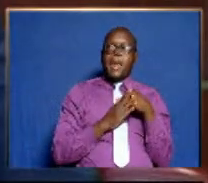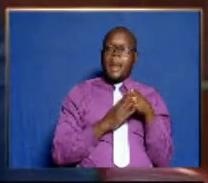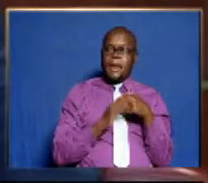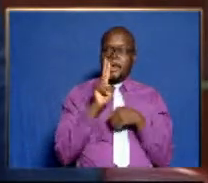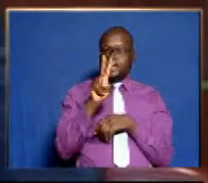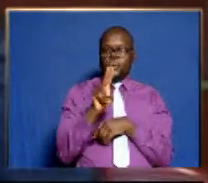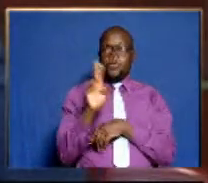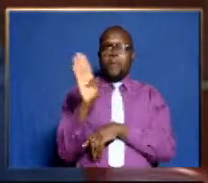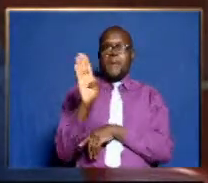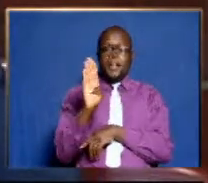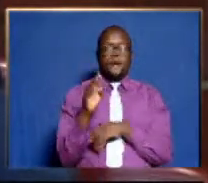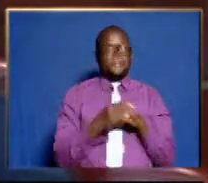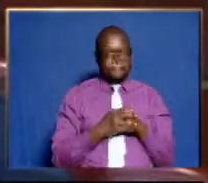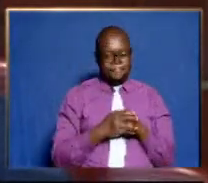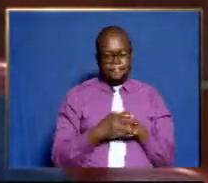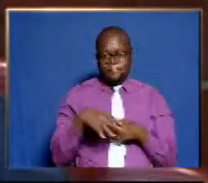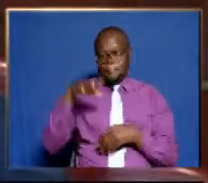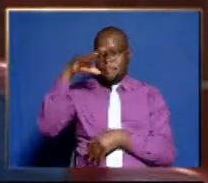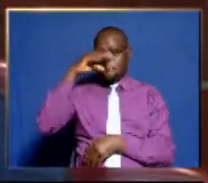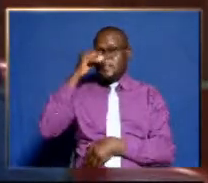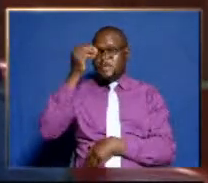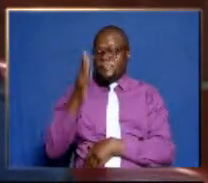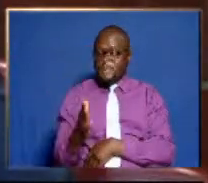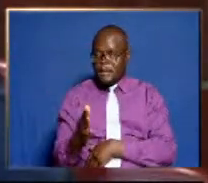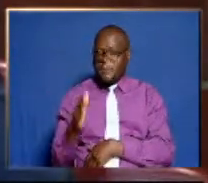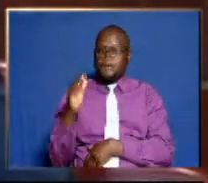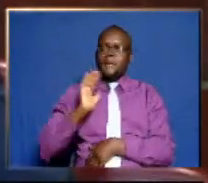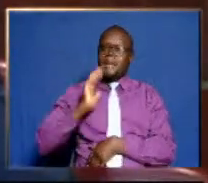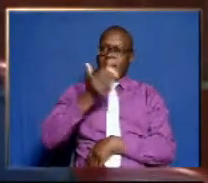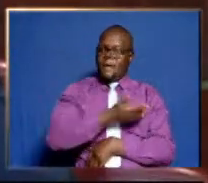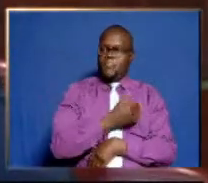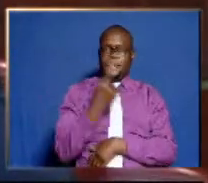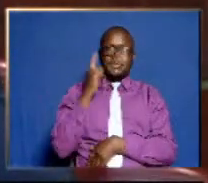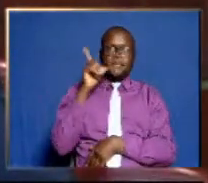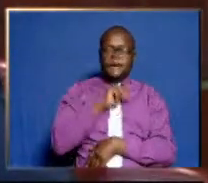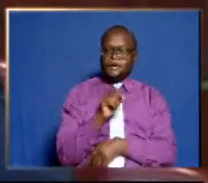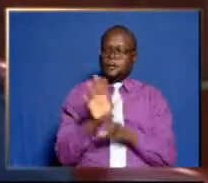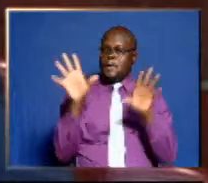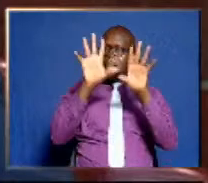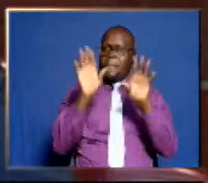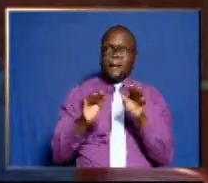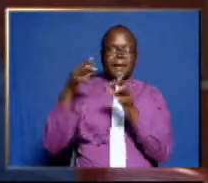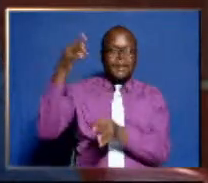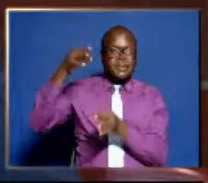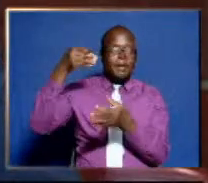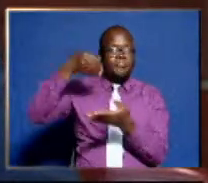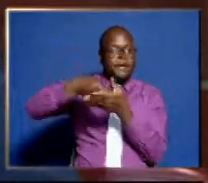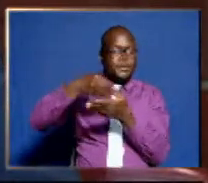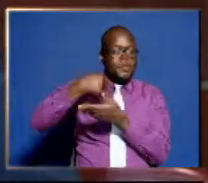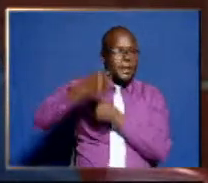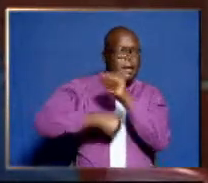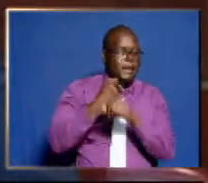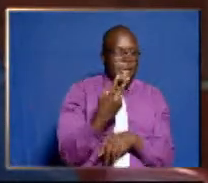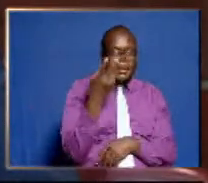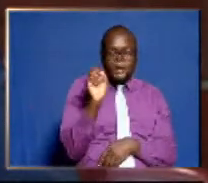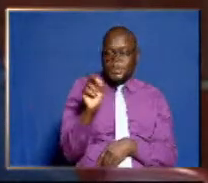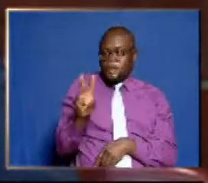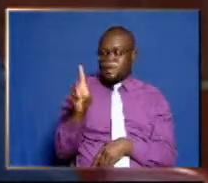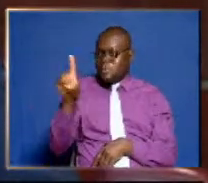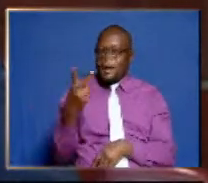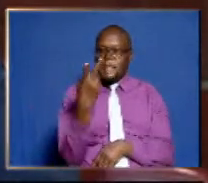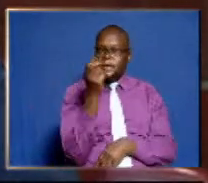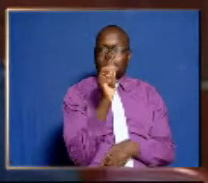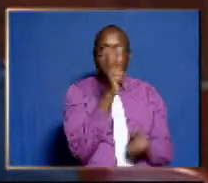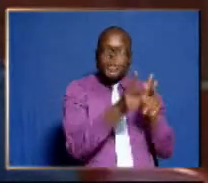17.92 billion shillings. Mr. Speaker, the committee observed that the overall budget estimates for the financial year